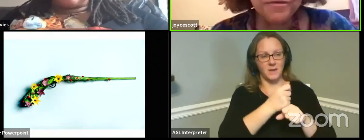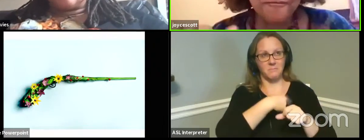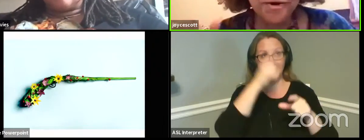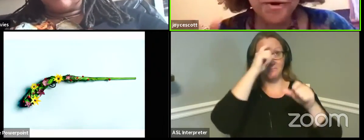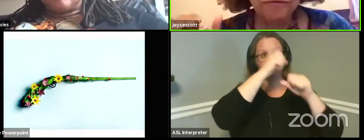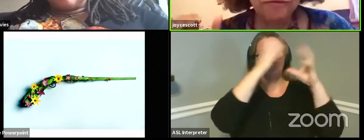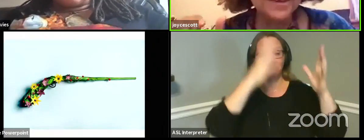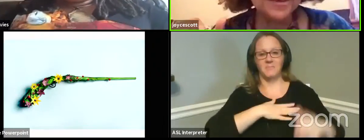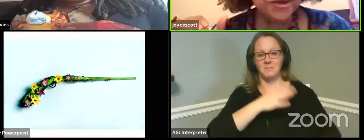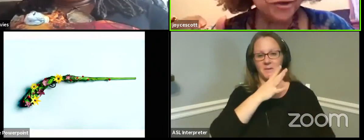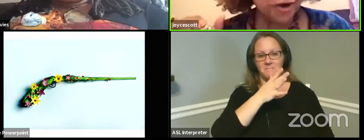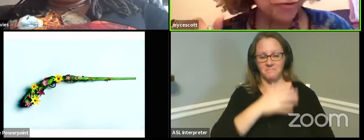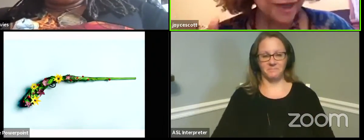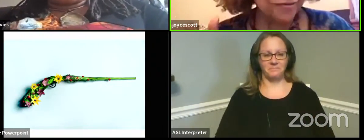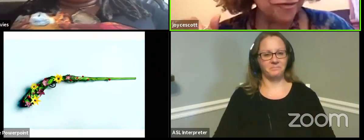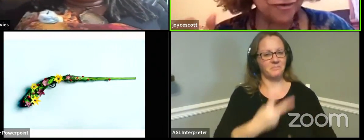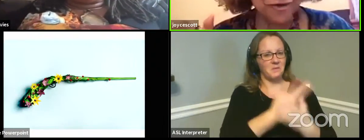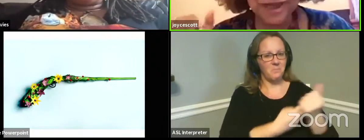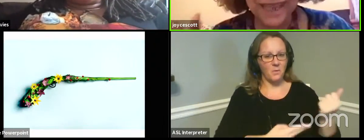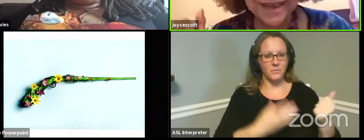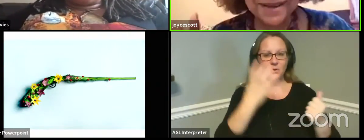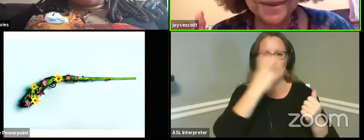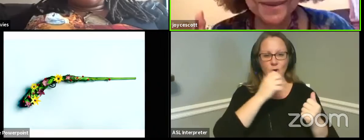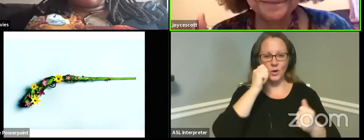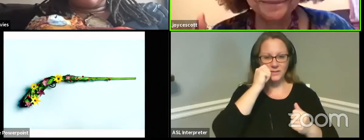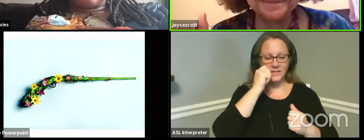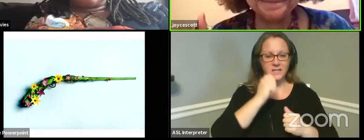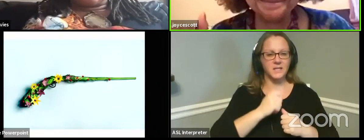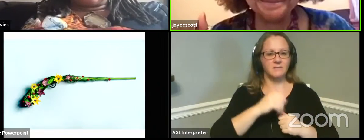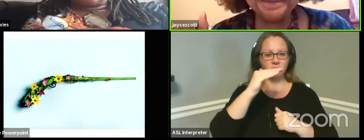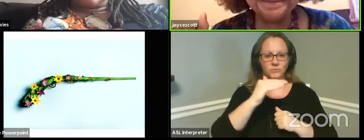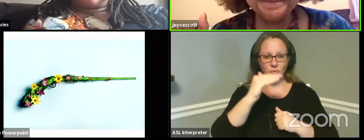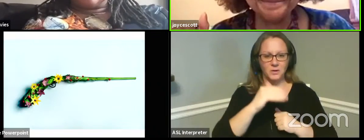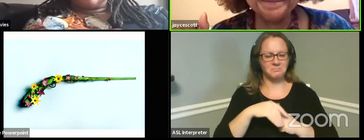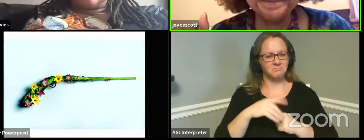They were both feisty, dark-skinned, short ladies